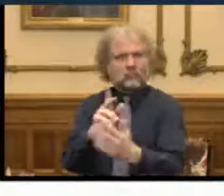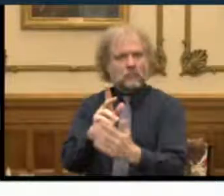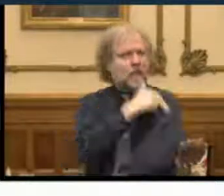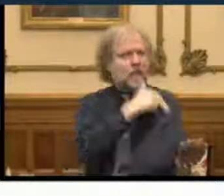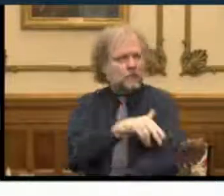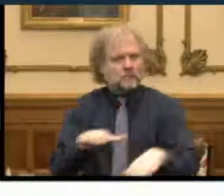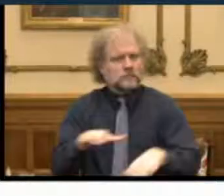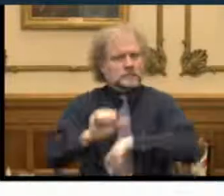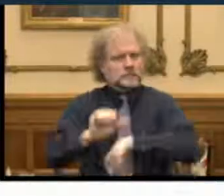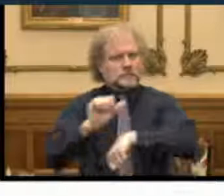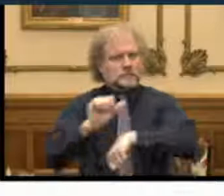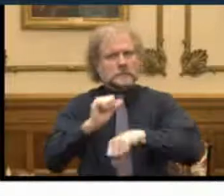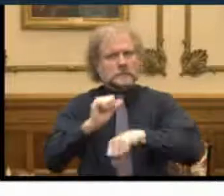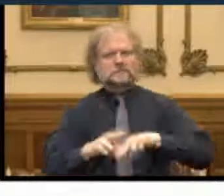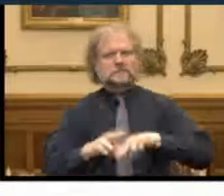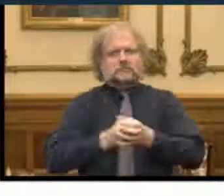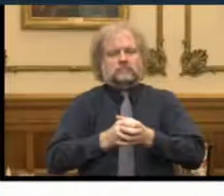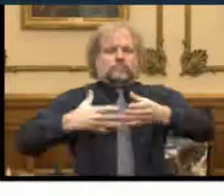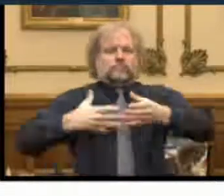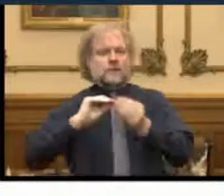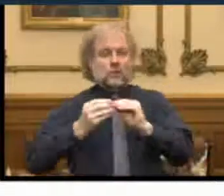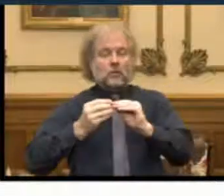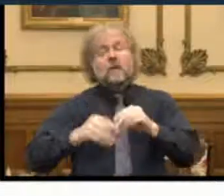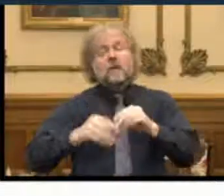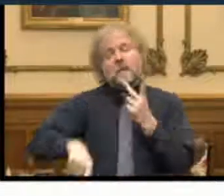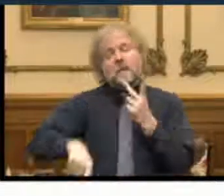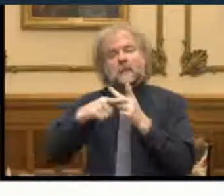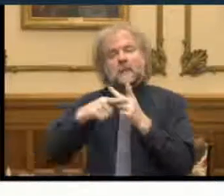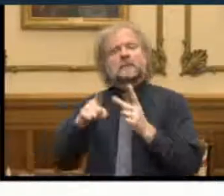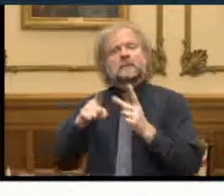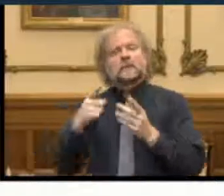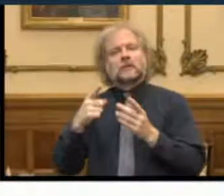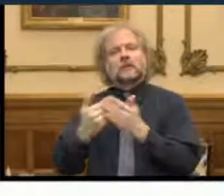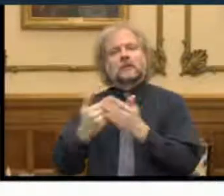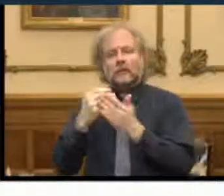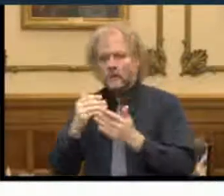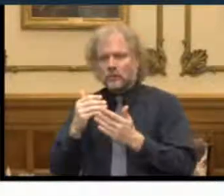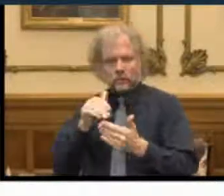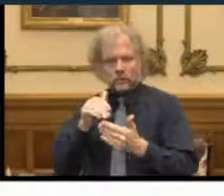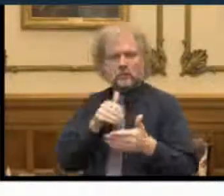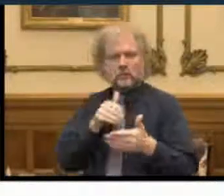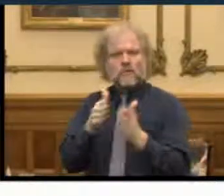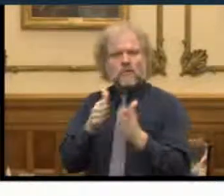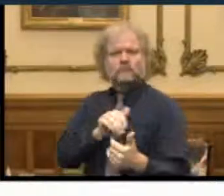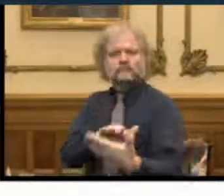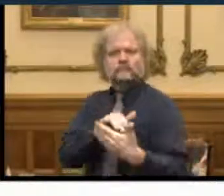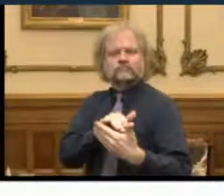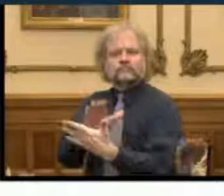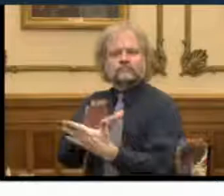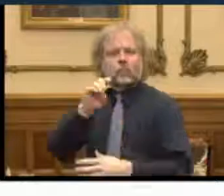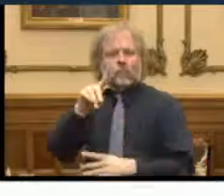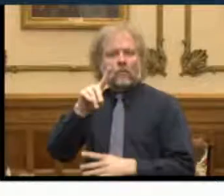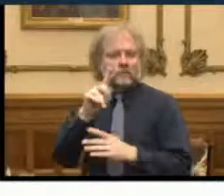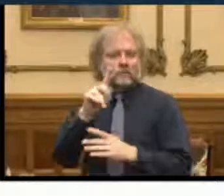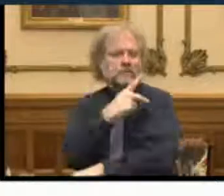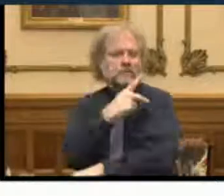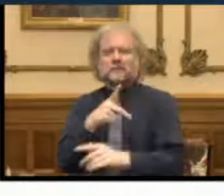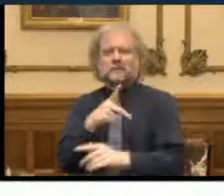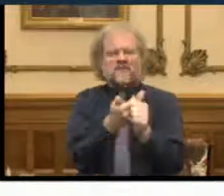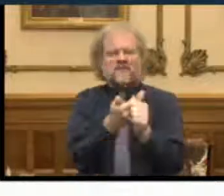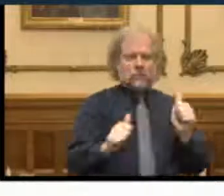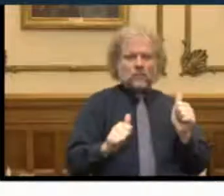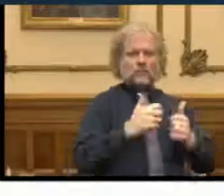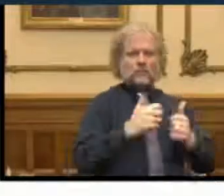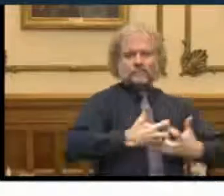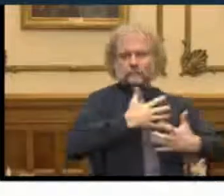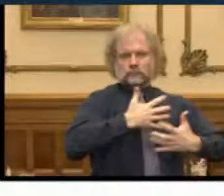done to increase their capacity, as well as the new ways that we're able to treat COVID patients to try to keep them off of ventilators.